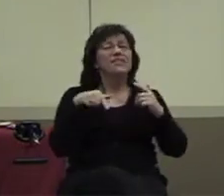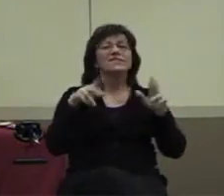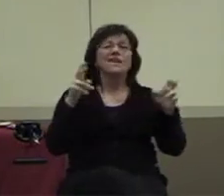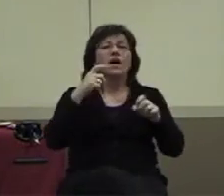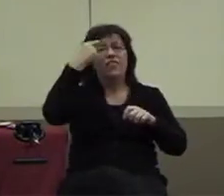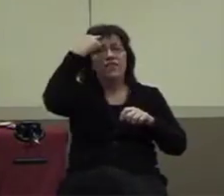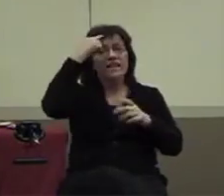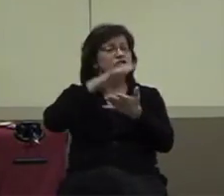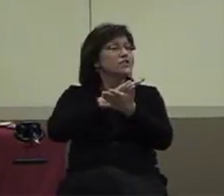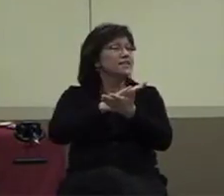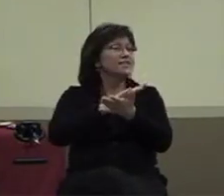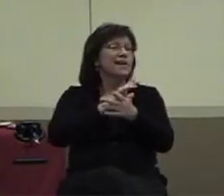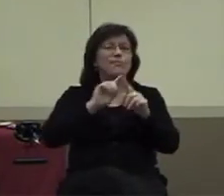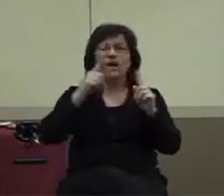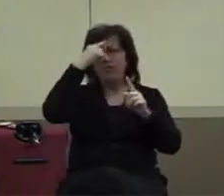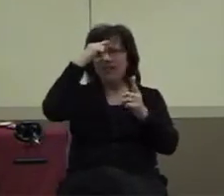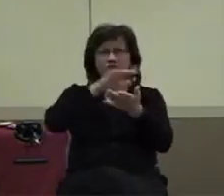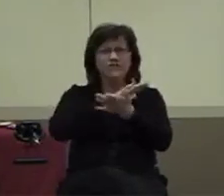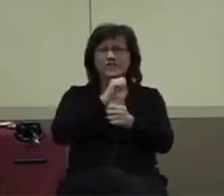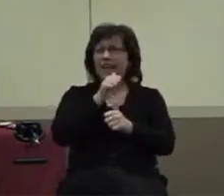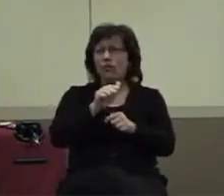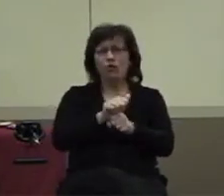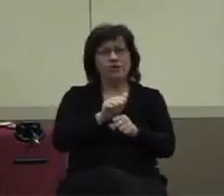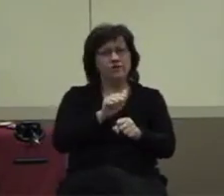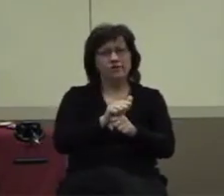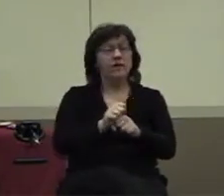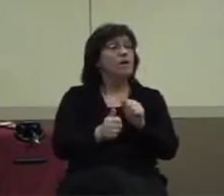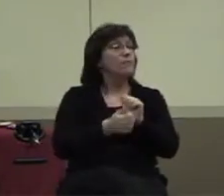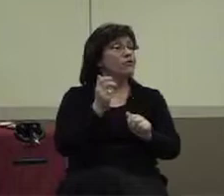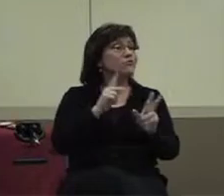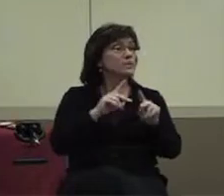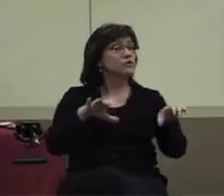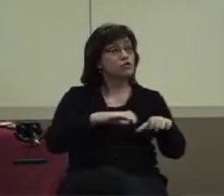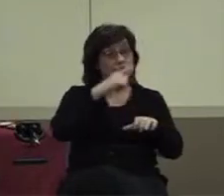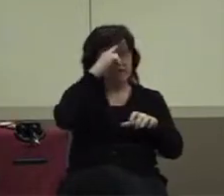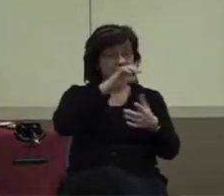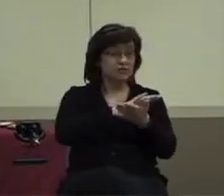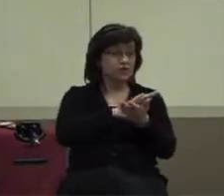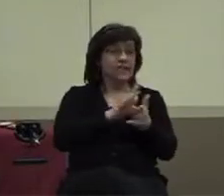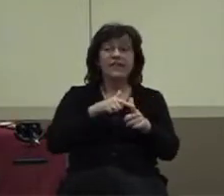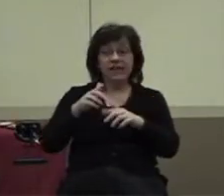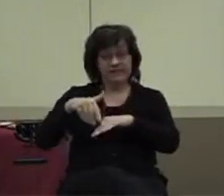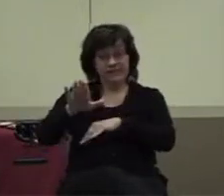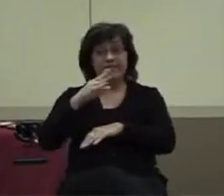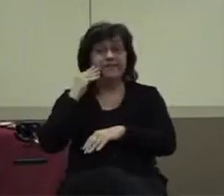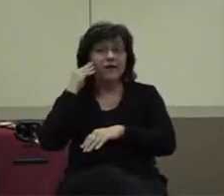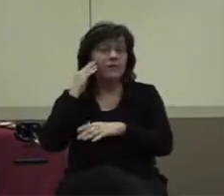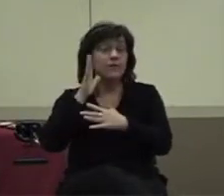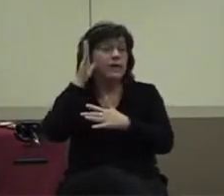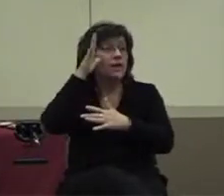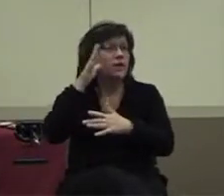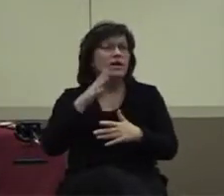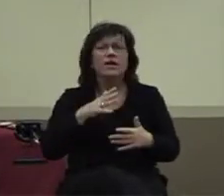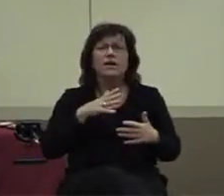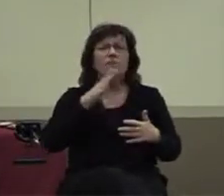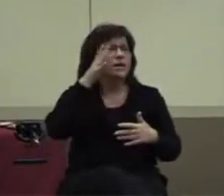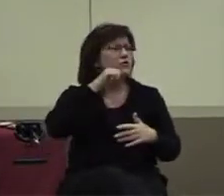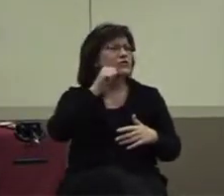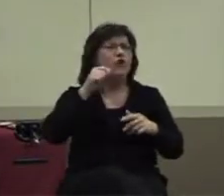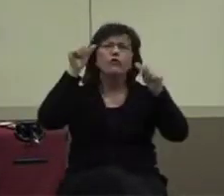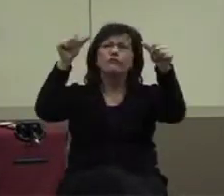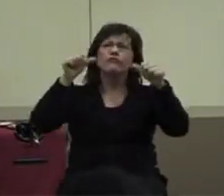Most people do think sheets, and then they send it home to the parents. And parents don't put that up on the refrigerator as a